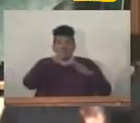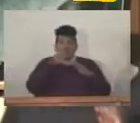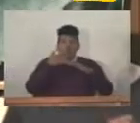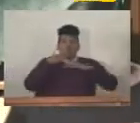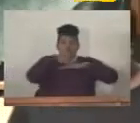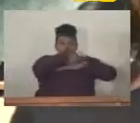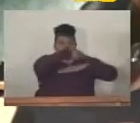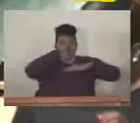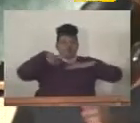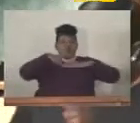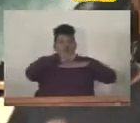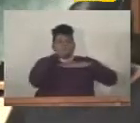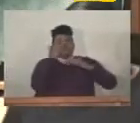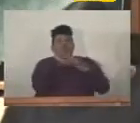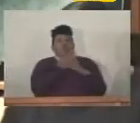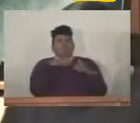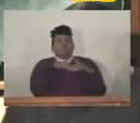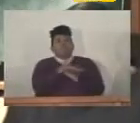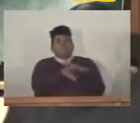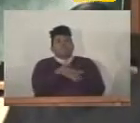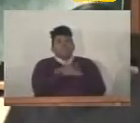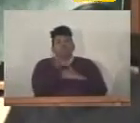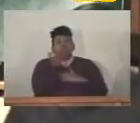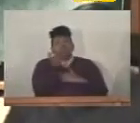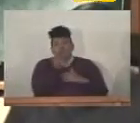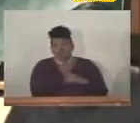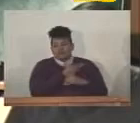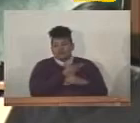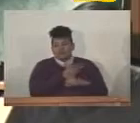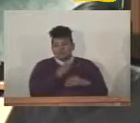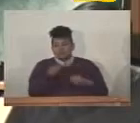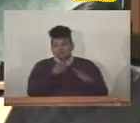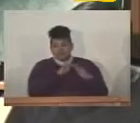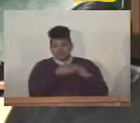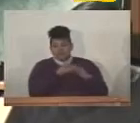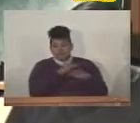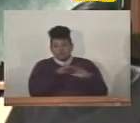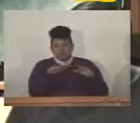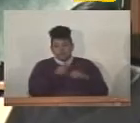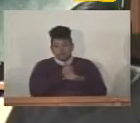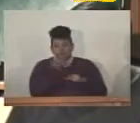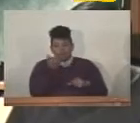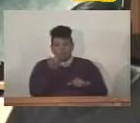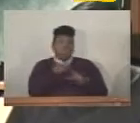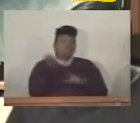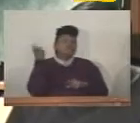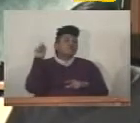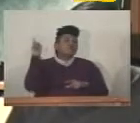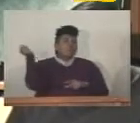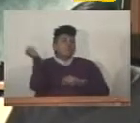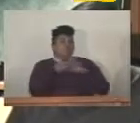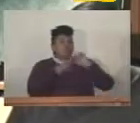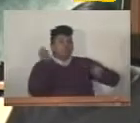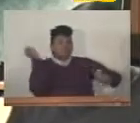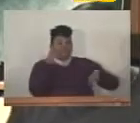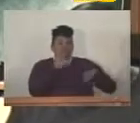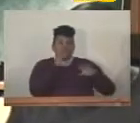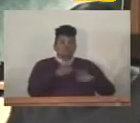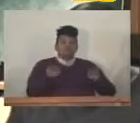deals with rehabilitation as well and prevention of recidivism. Within